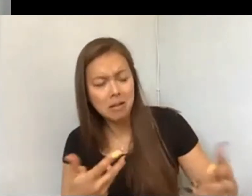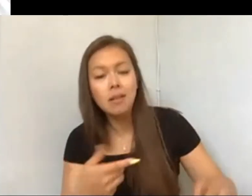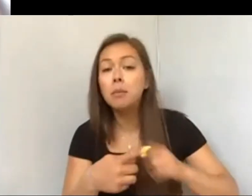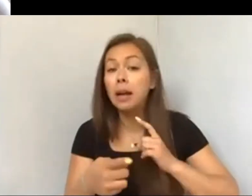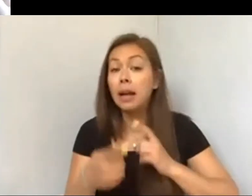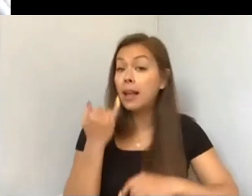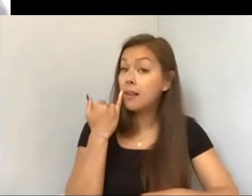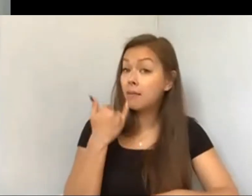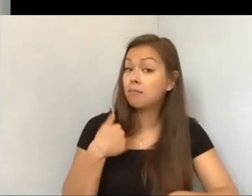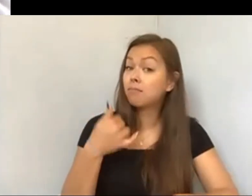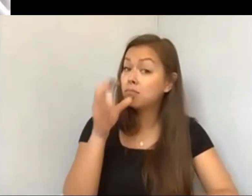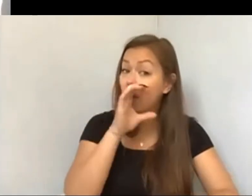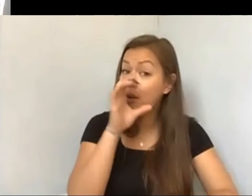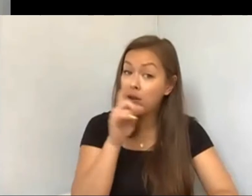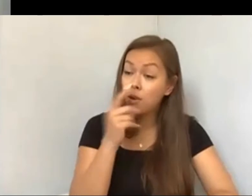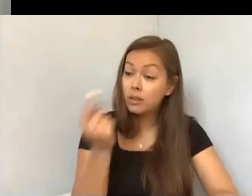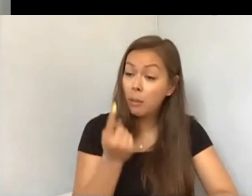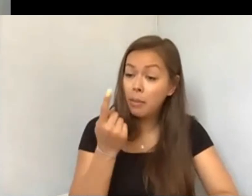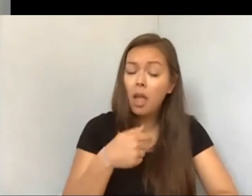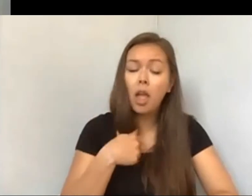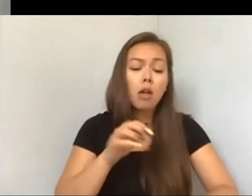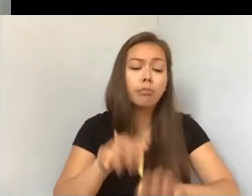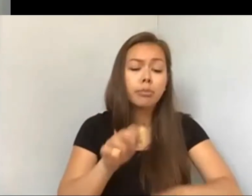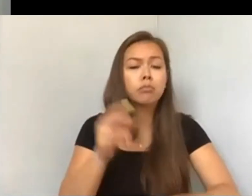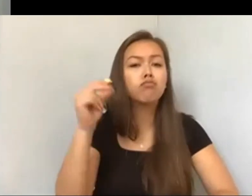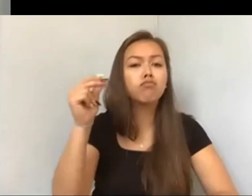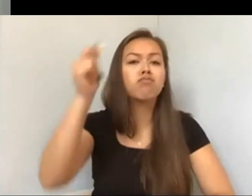into that than I think you might need.